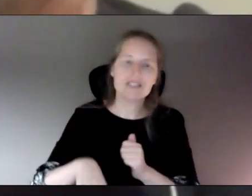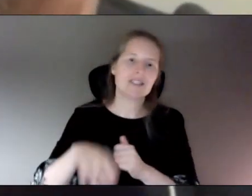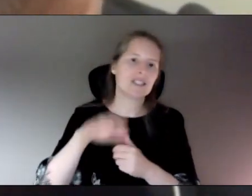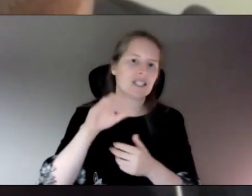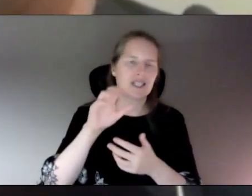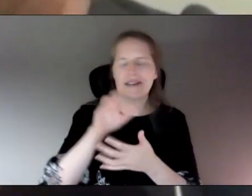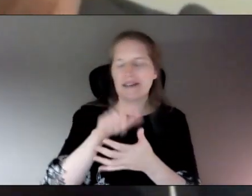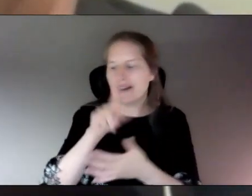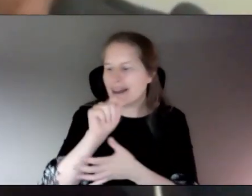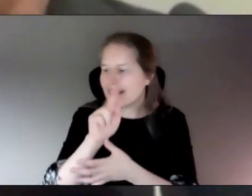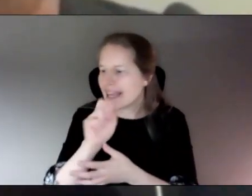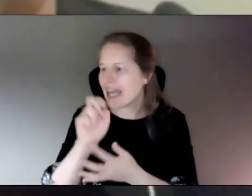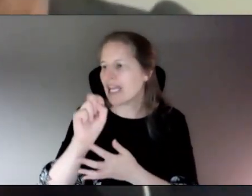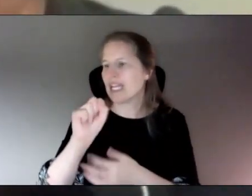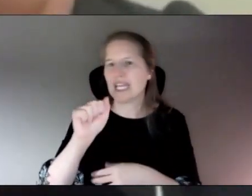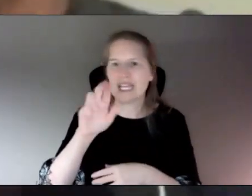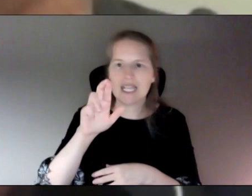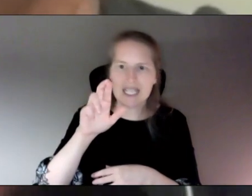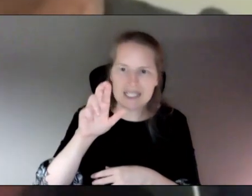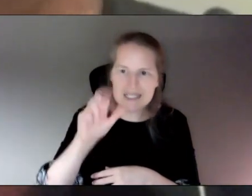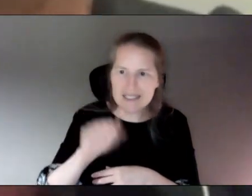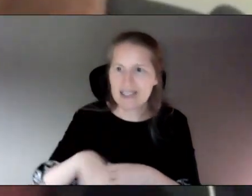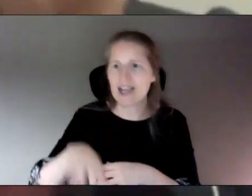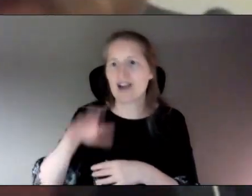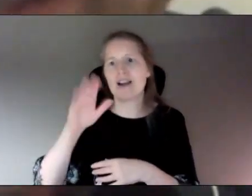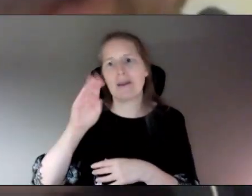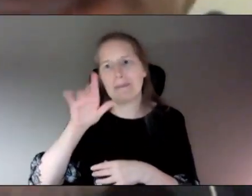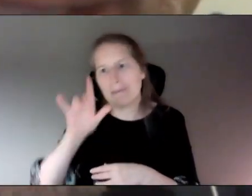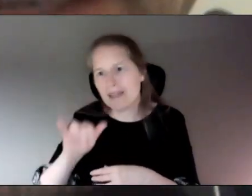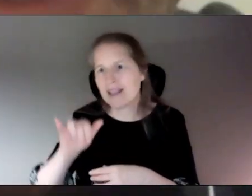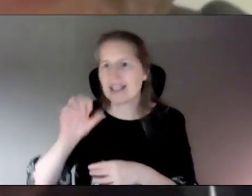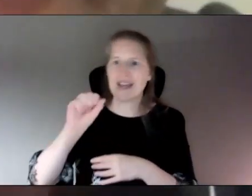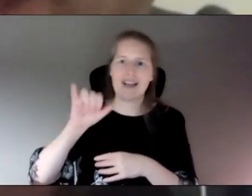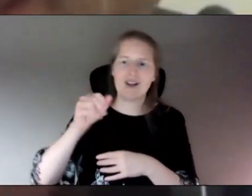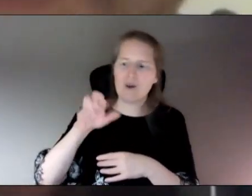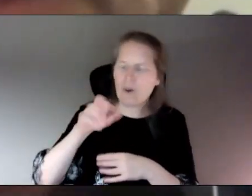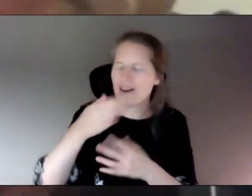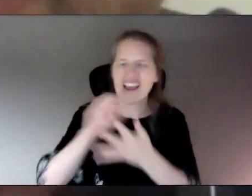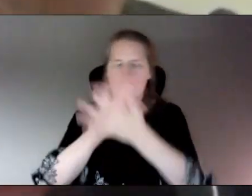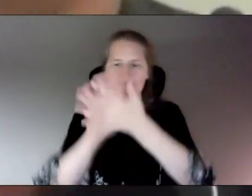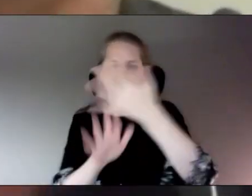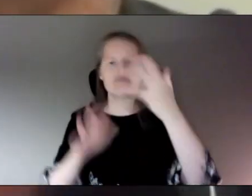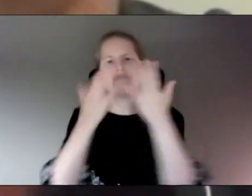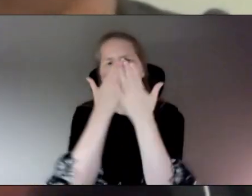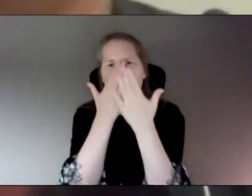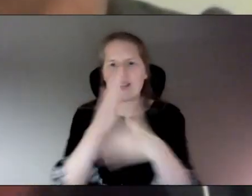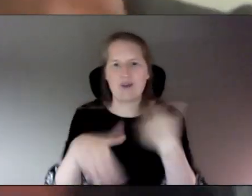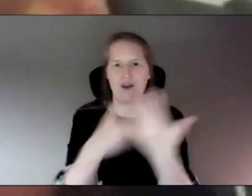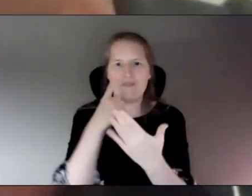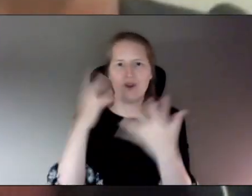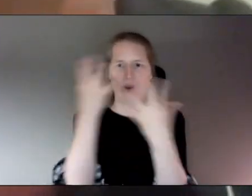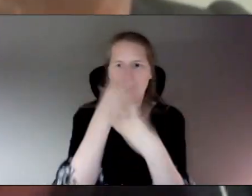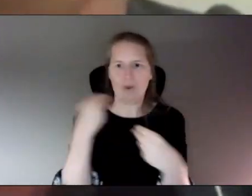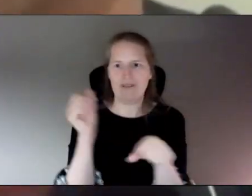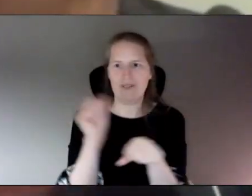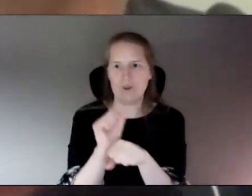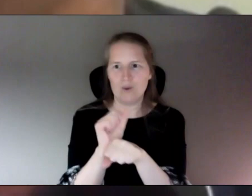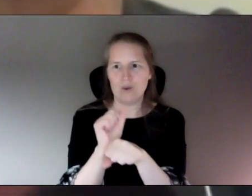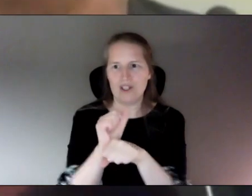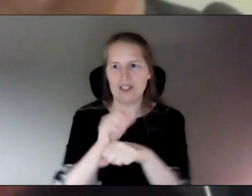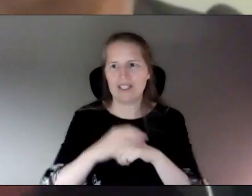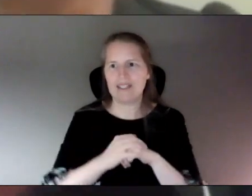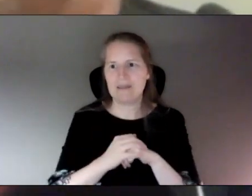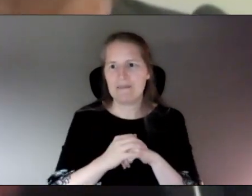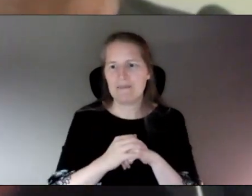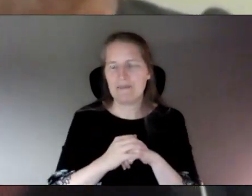and Billy. Thank you all so much for your beautiful work. I have to say that the good ideas were